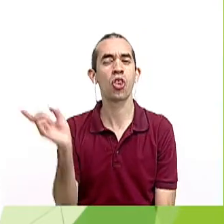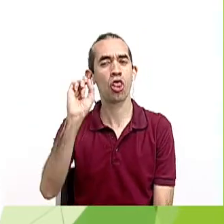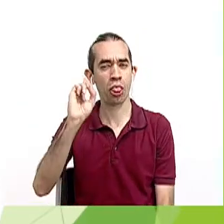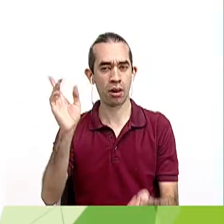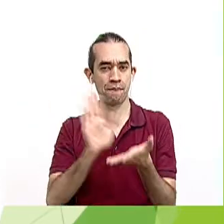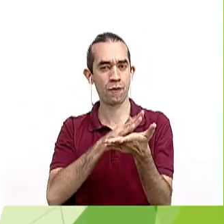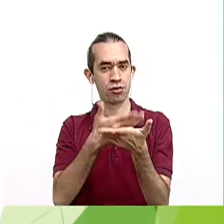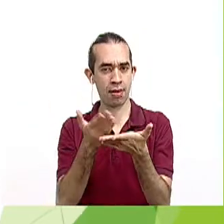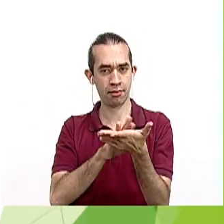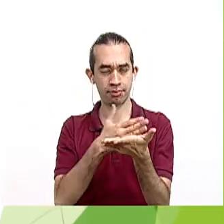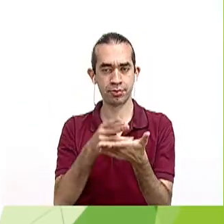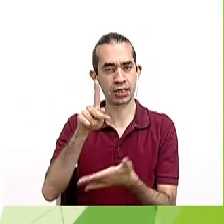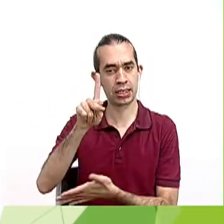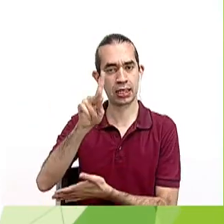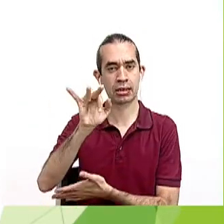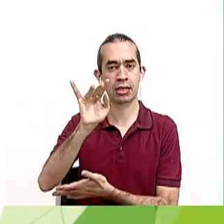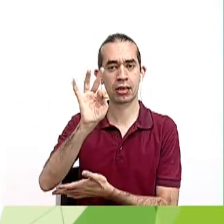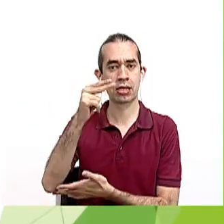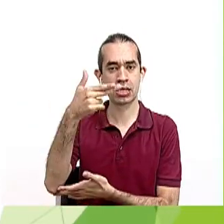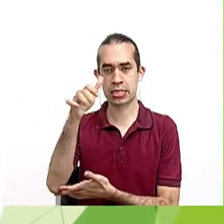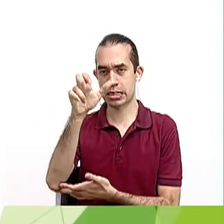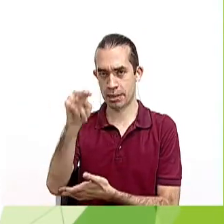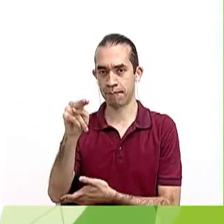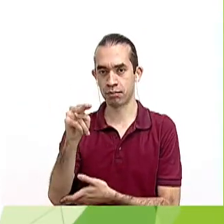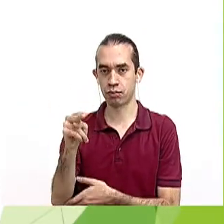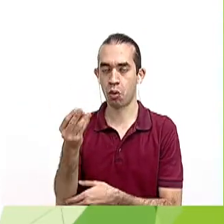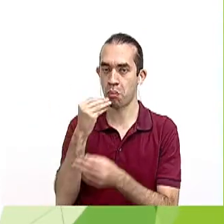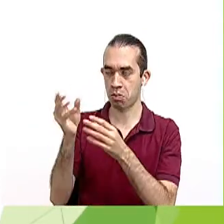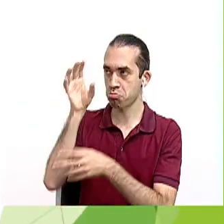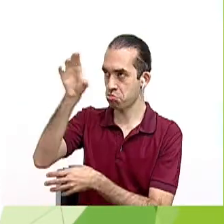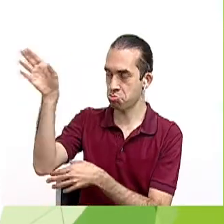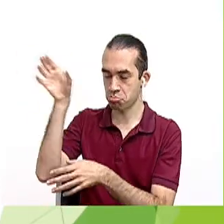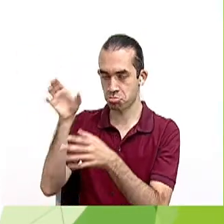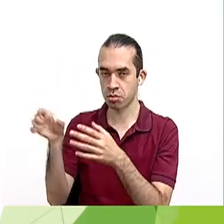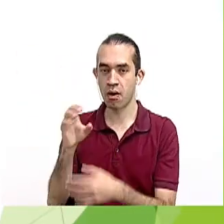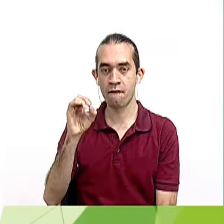for example, right? And then you put food inside it.